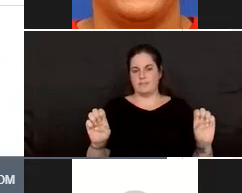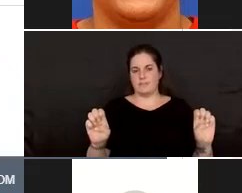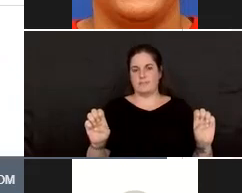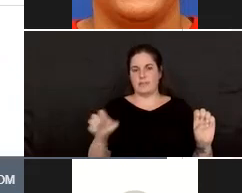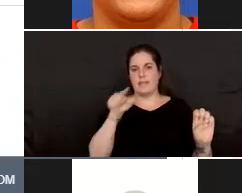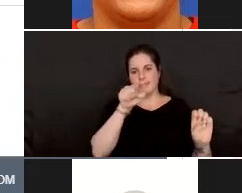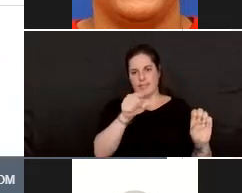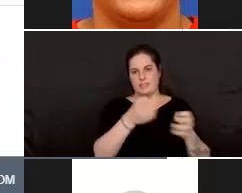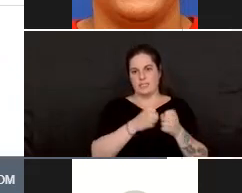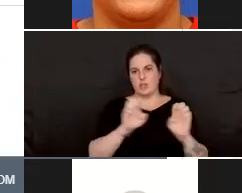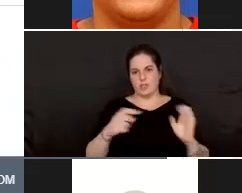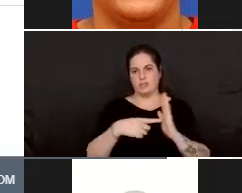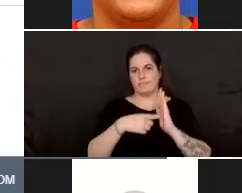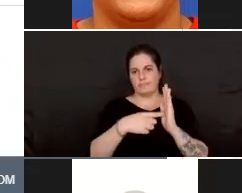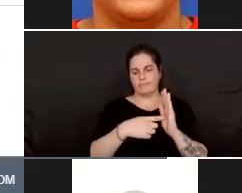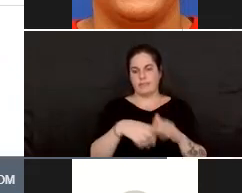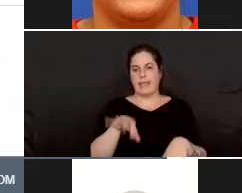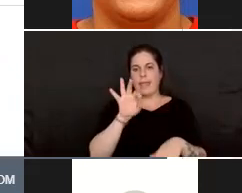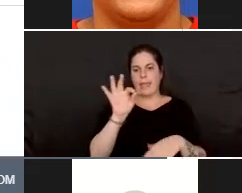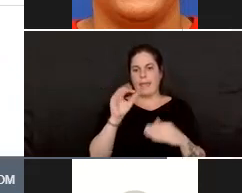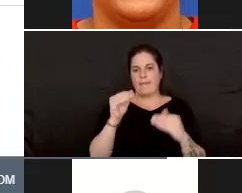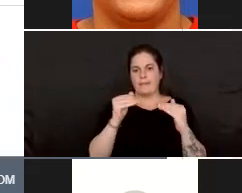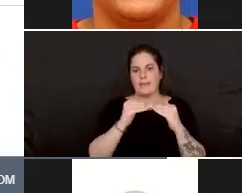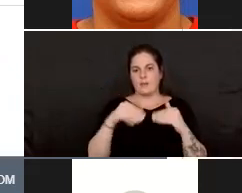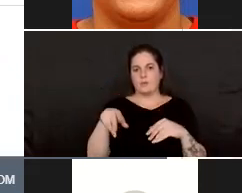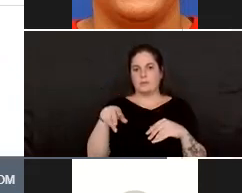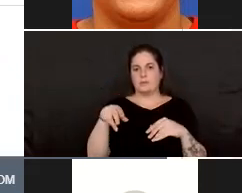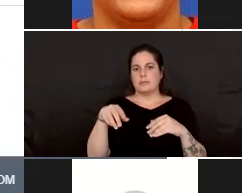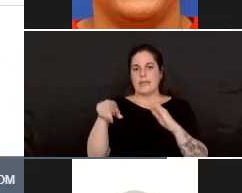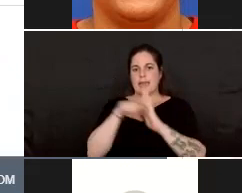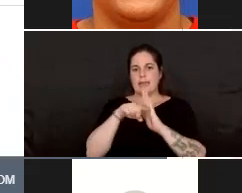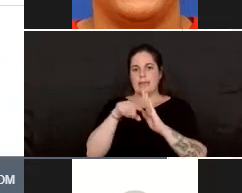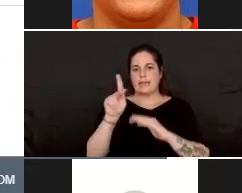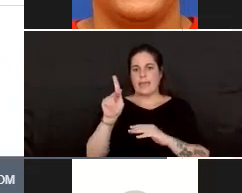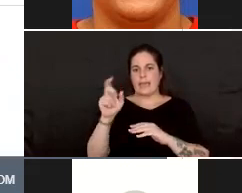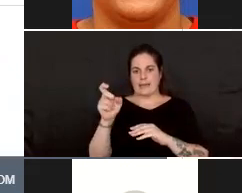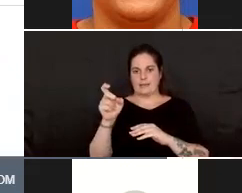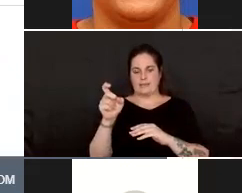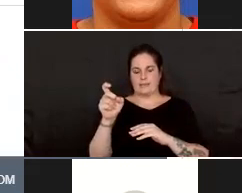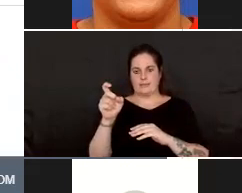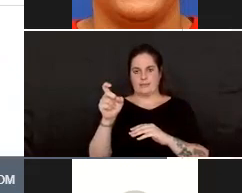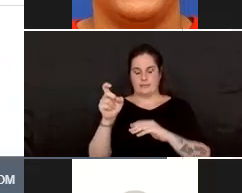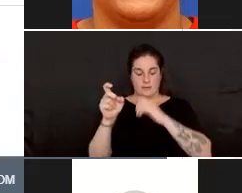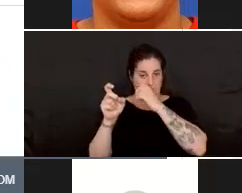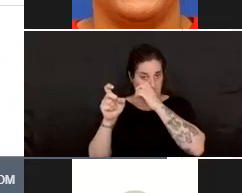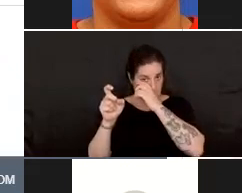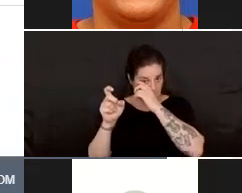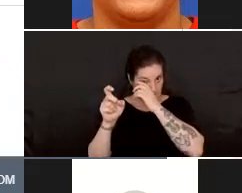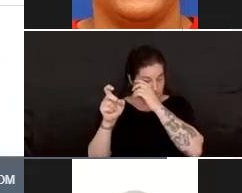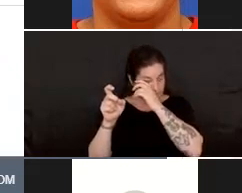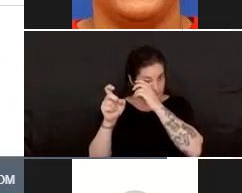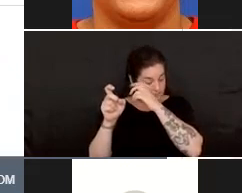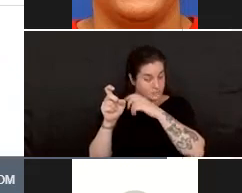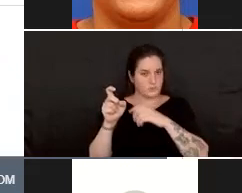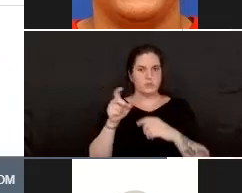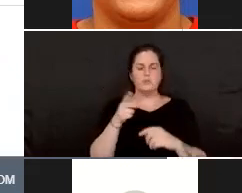law. F equals minus kx. Okay. So in this formula, F is